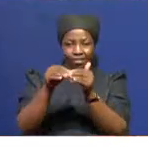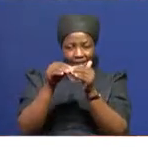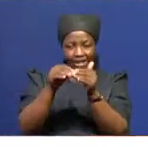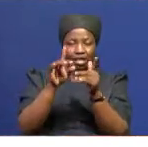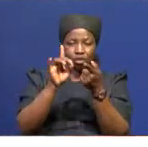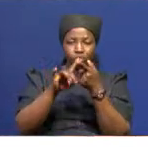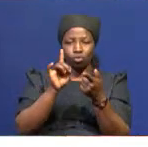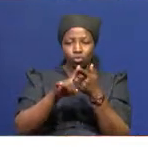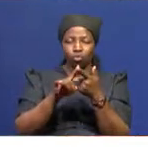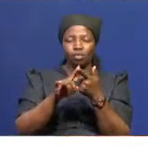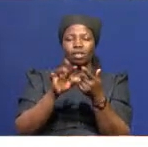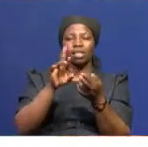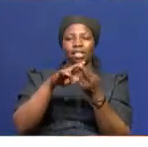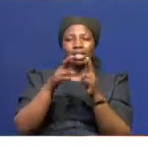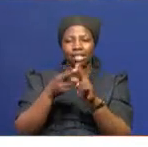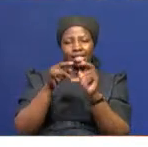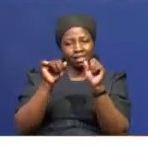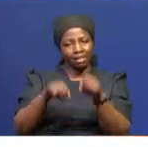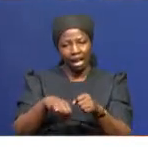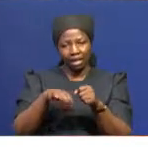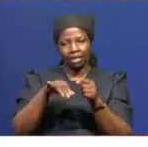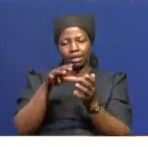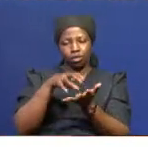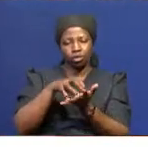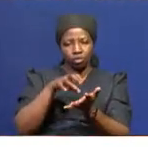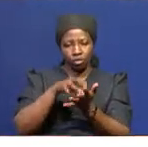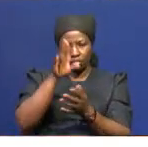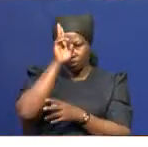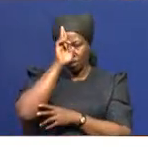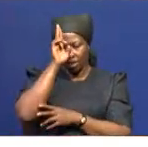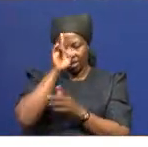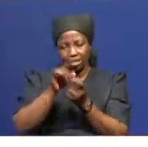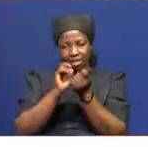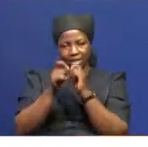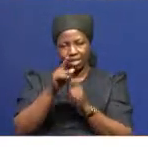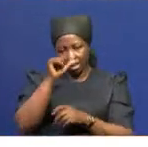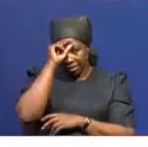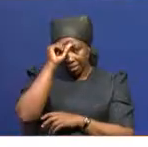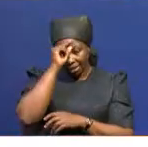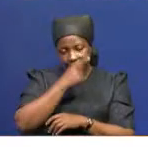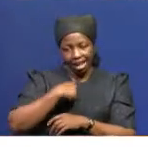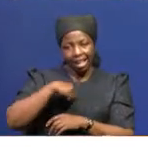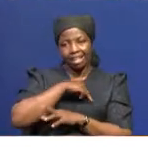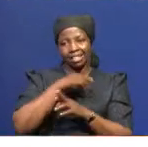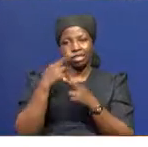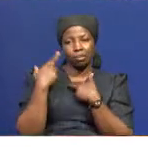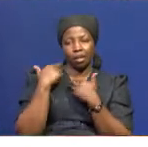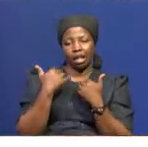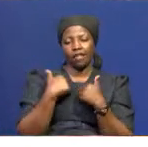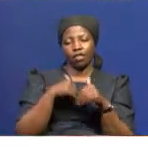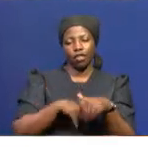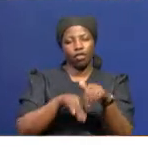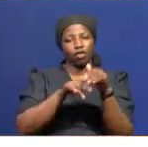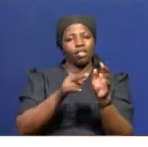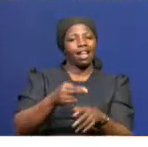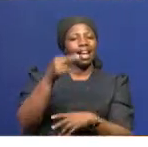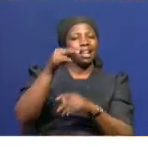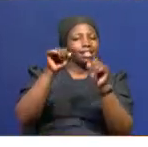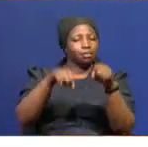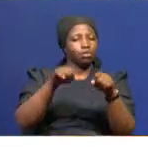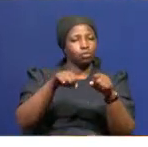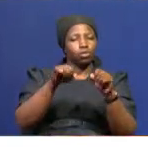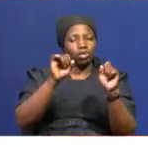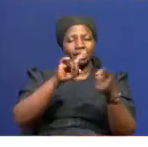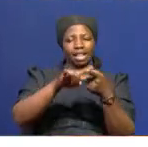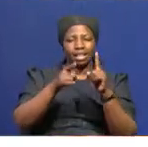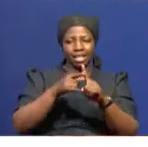and relatable scenarios of police reforms. As a government, we are duty-bound to uphold the highest possible standards in safeguarding